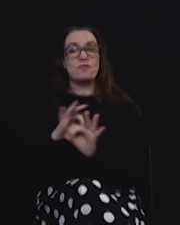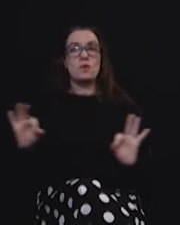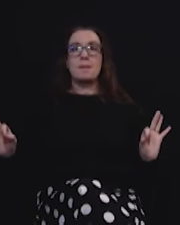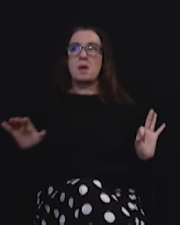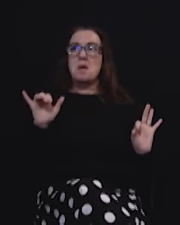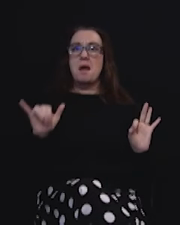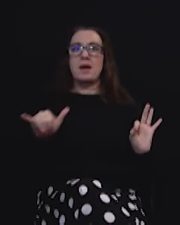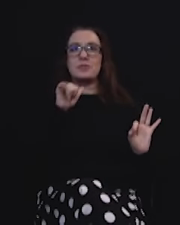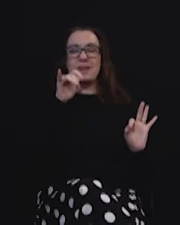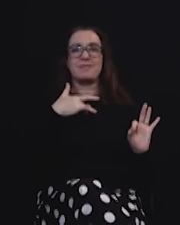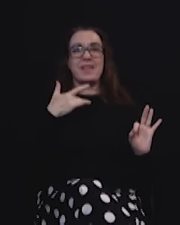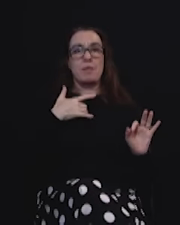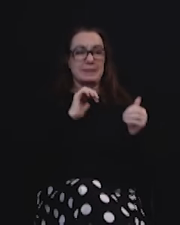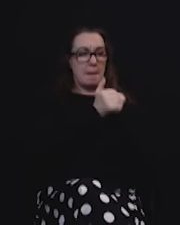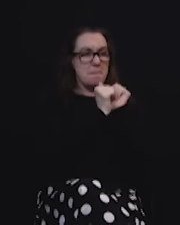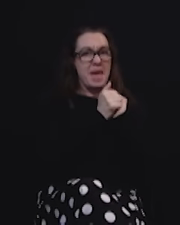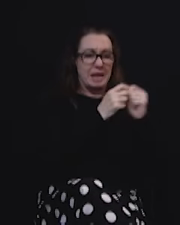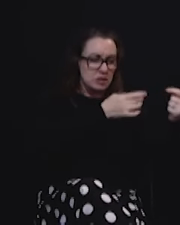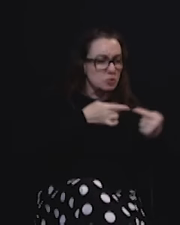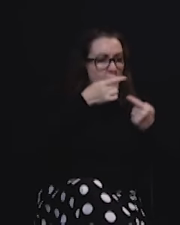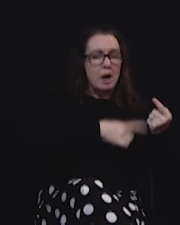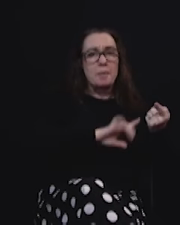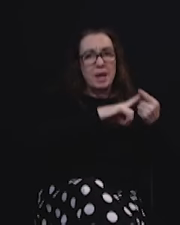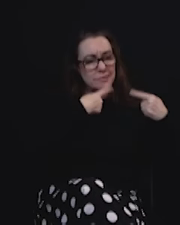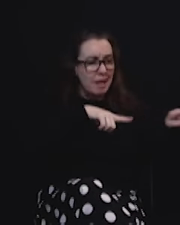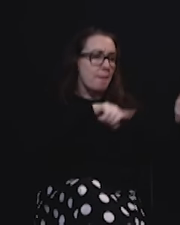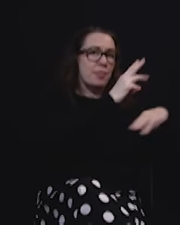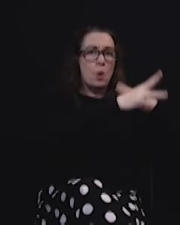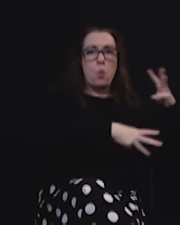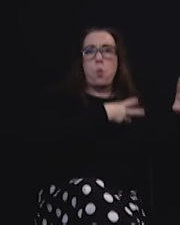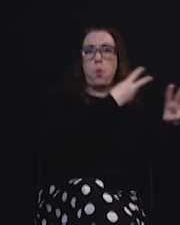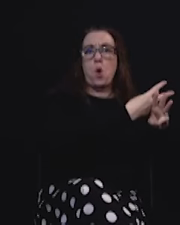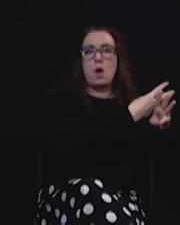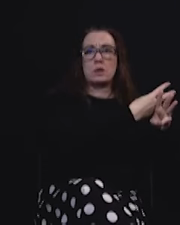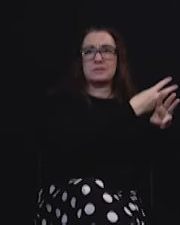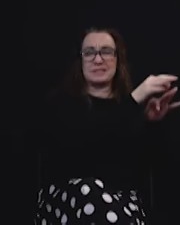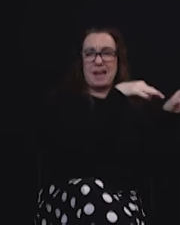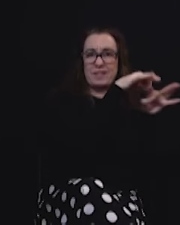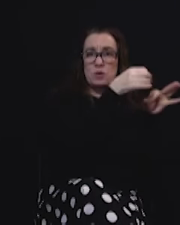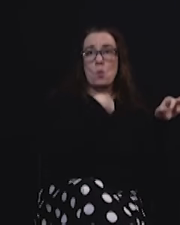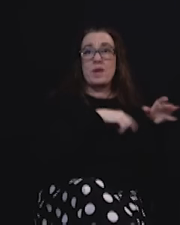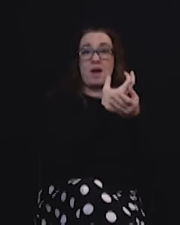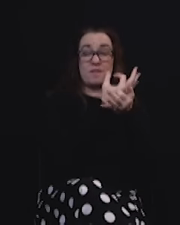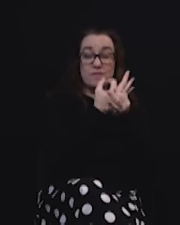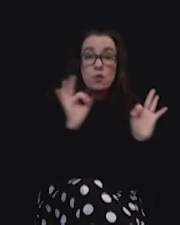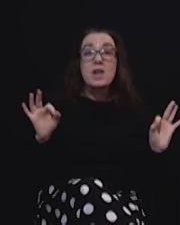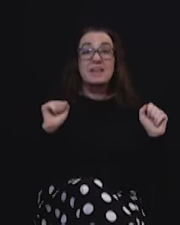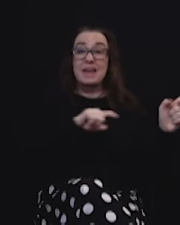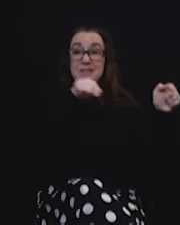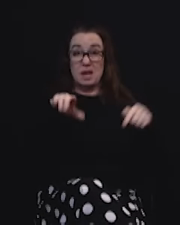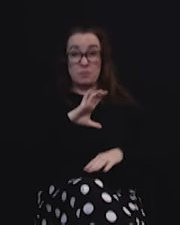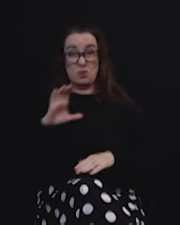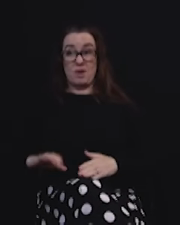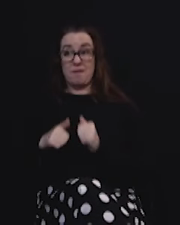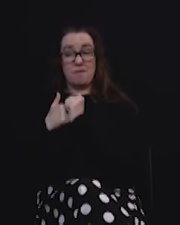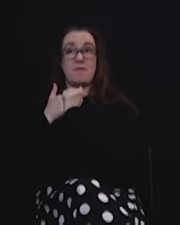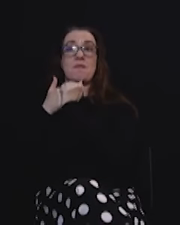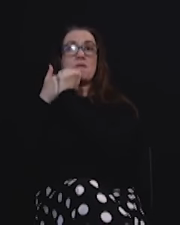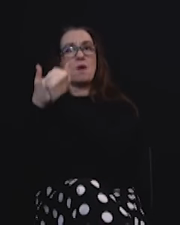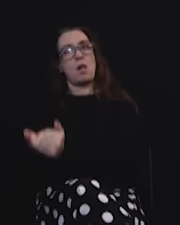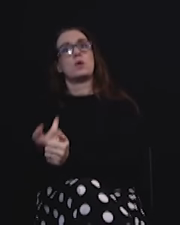to have to feel like we have to compete and struggle to be somebody by the world's definition of greatness. We have freedom to come to Christ and follow him as we